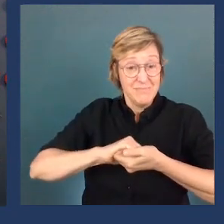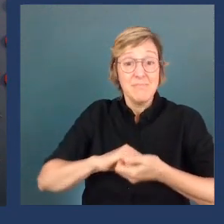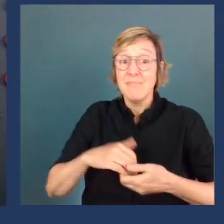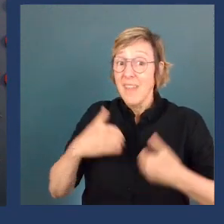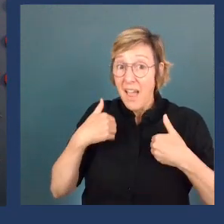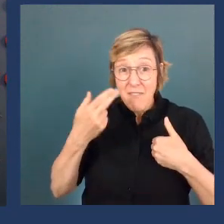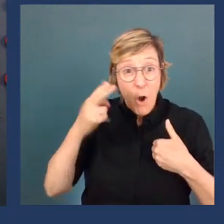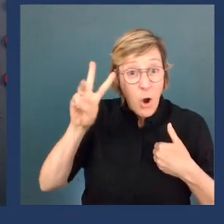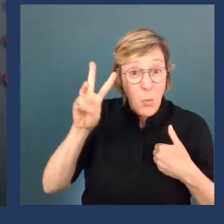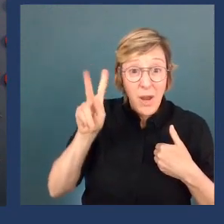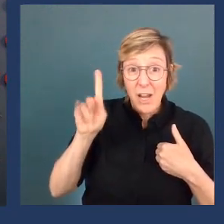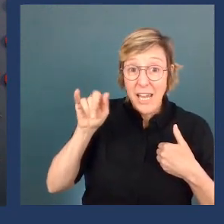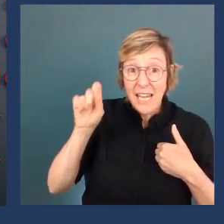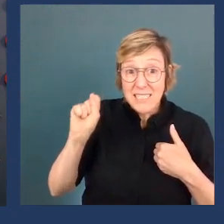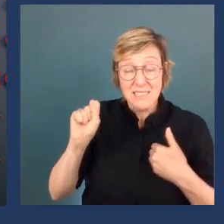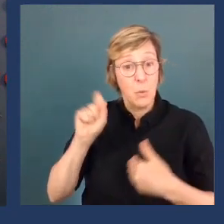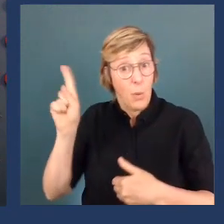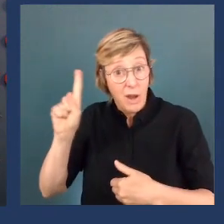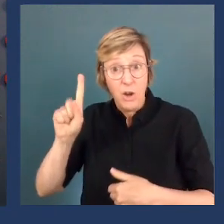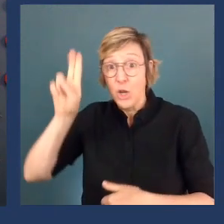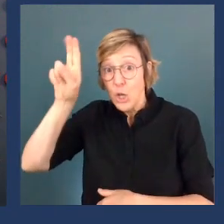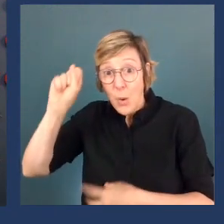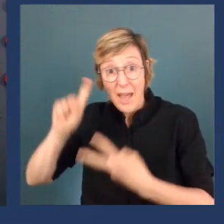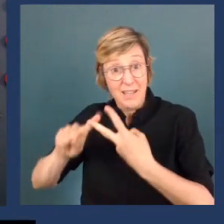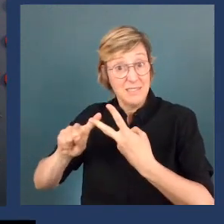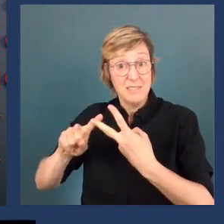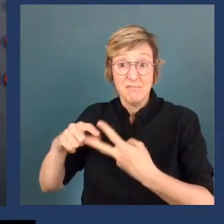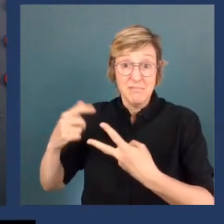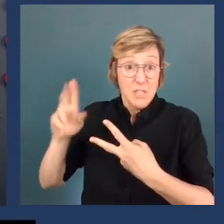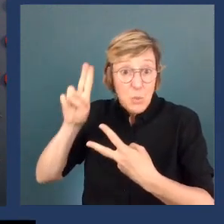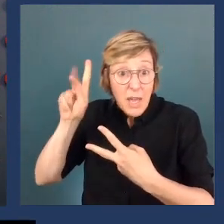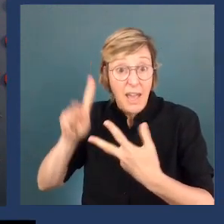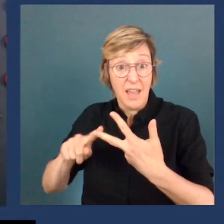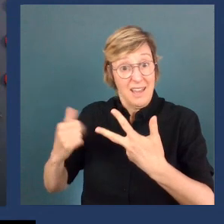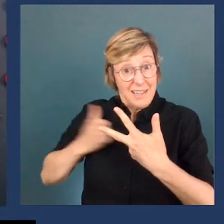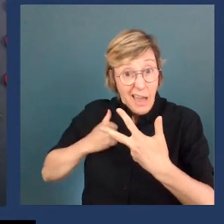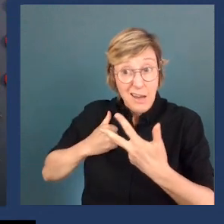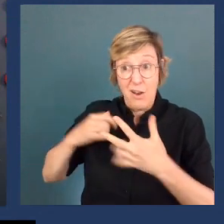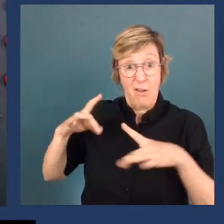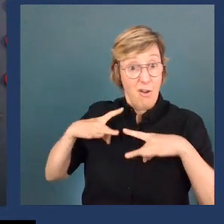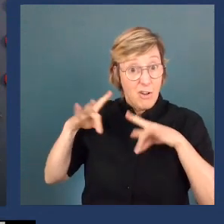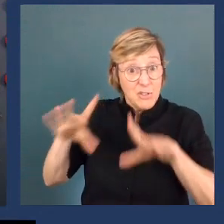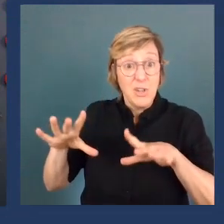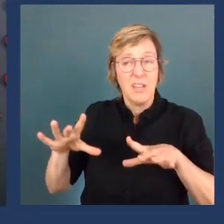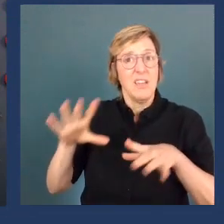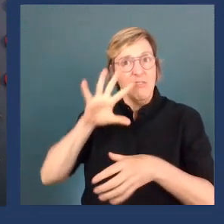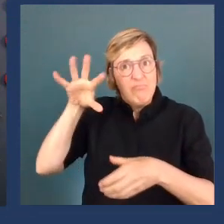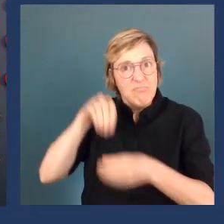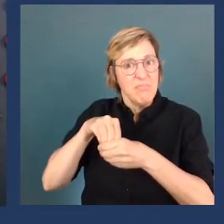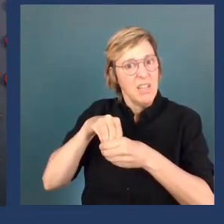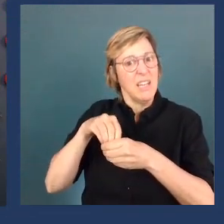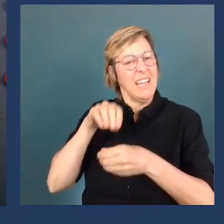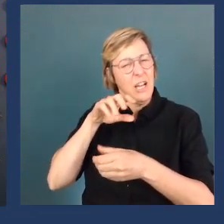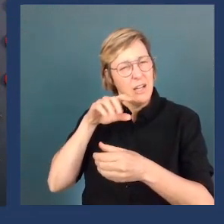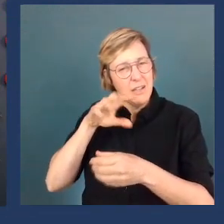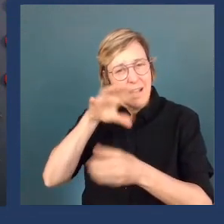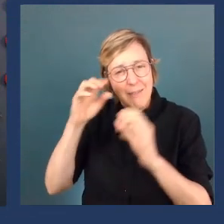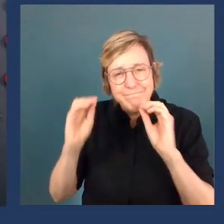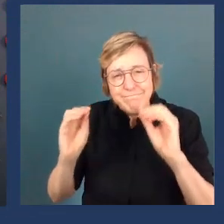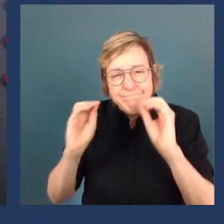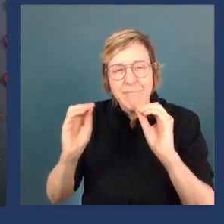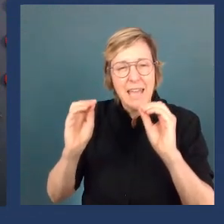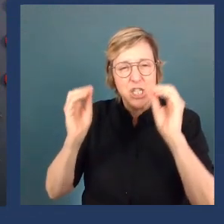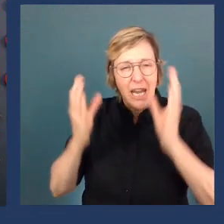in the US, UK, Canada, and Australia, along with a full Microsoft Educator community course and